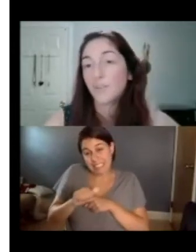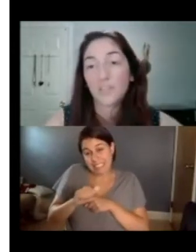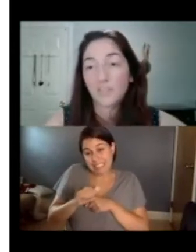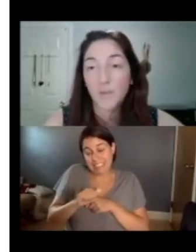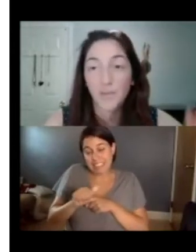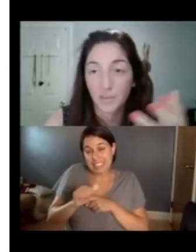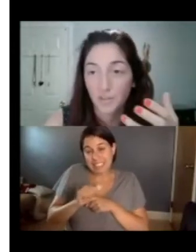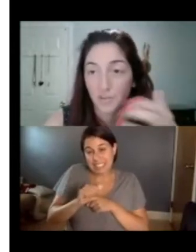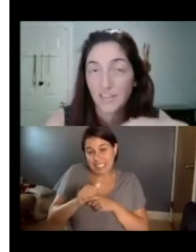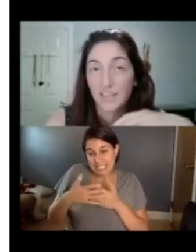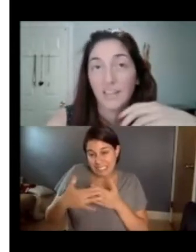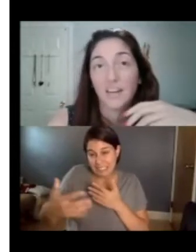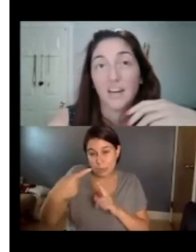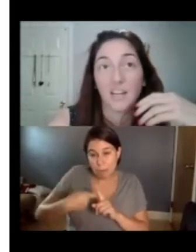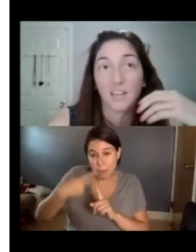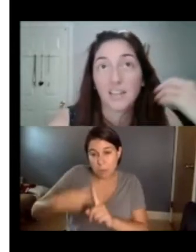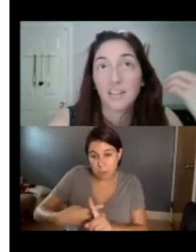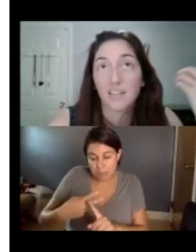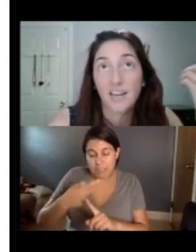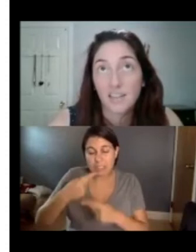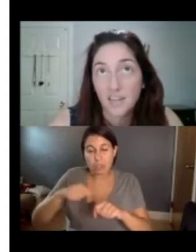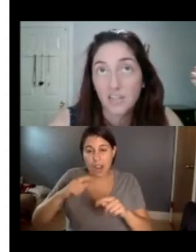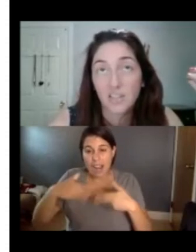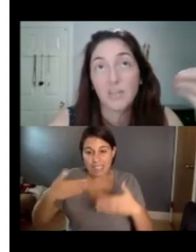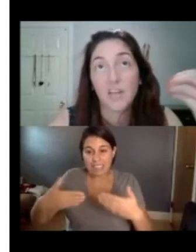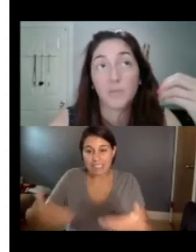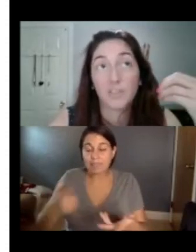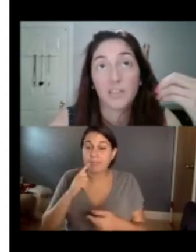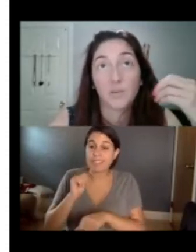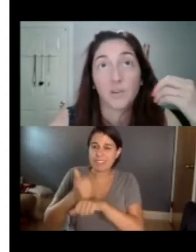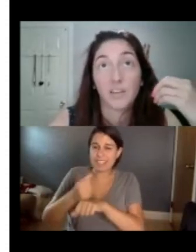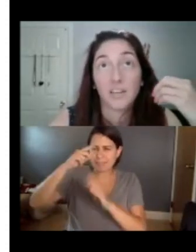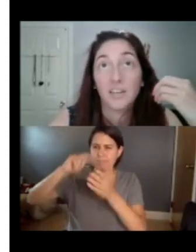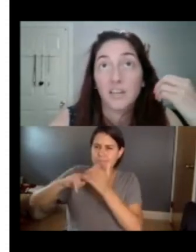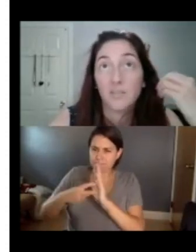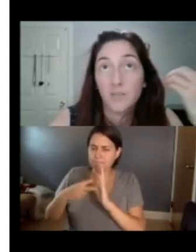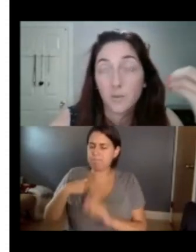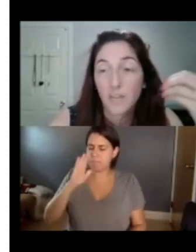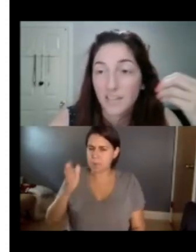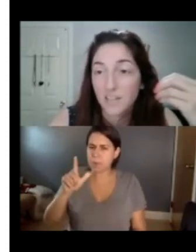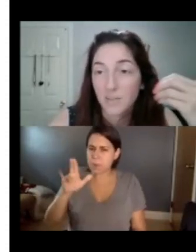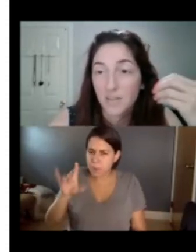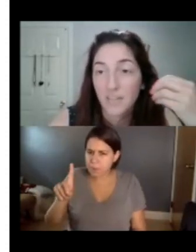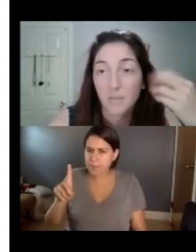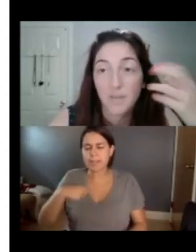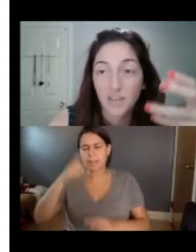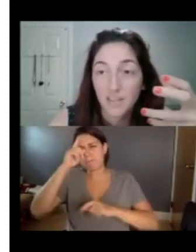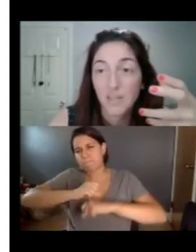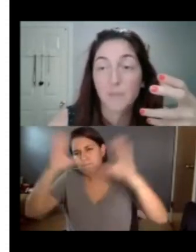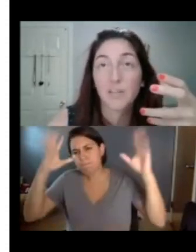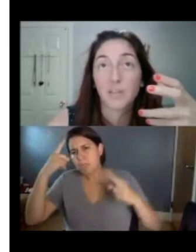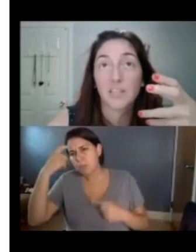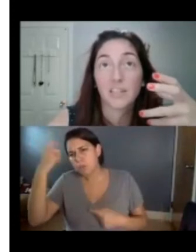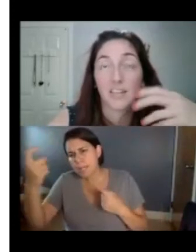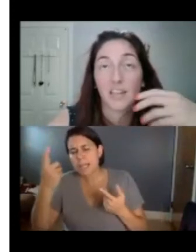techniques over the course of a month or two, like setting intentions to become lucid or visualizing dreams and